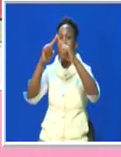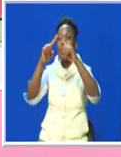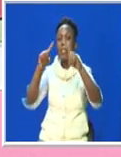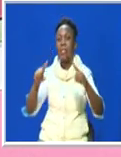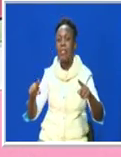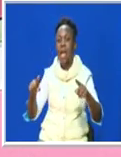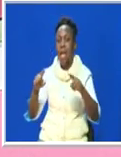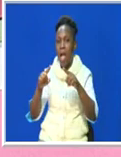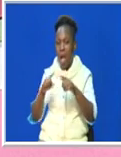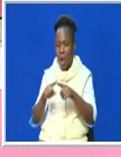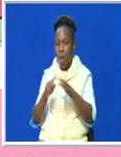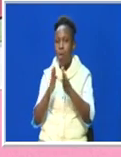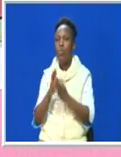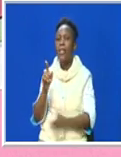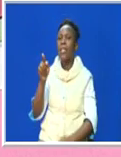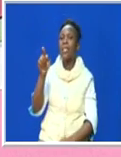and circles.